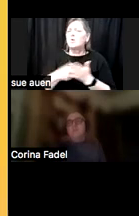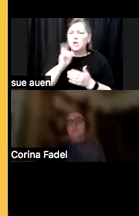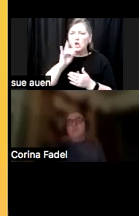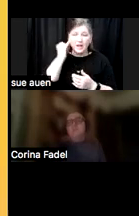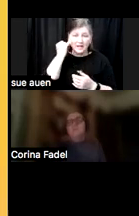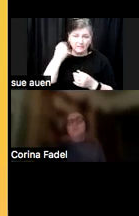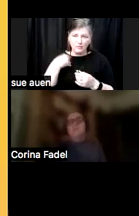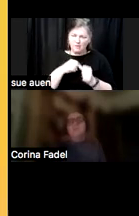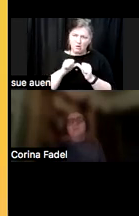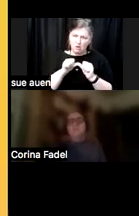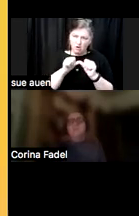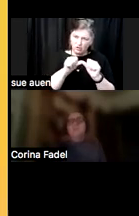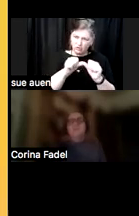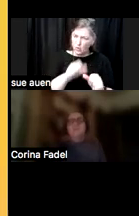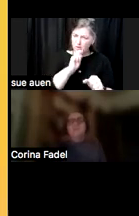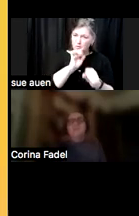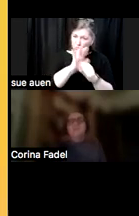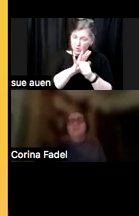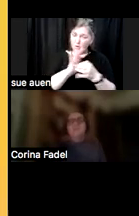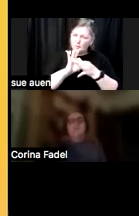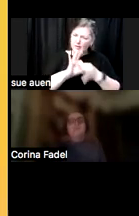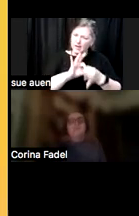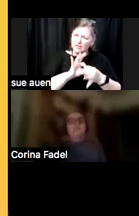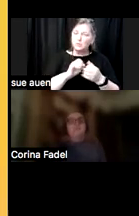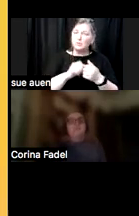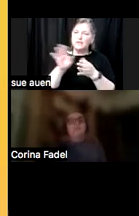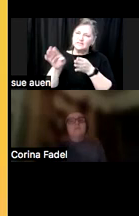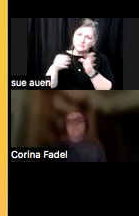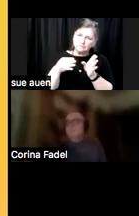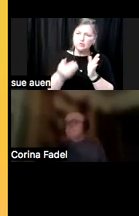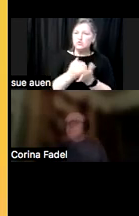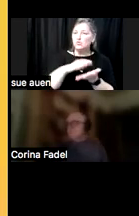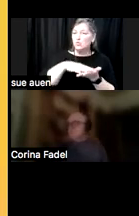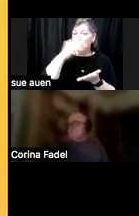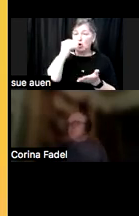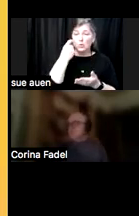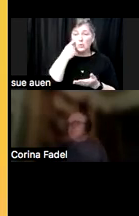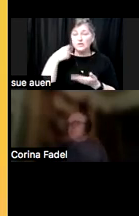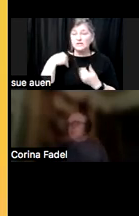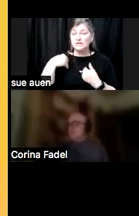relationship with and commitment to this practice and this learning that we've been in?